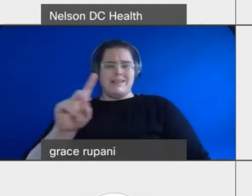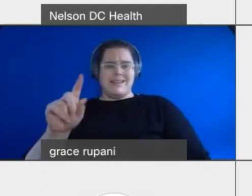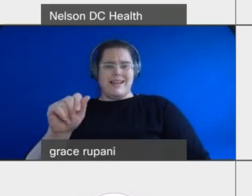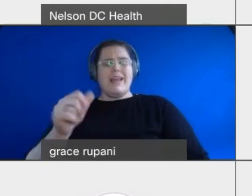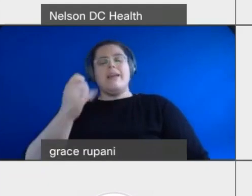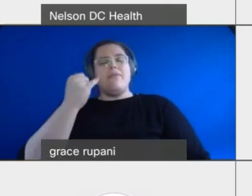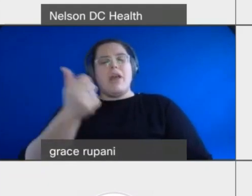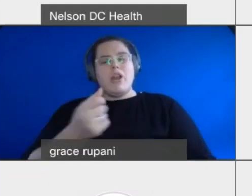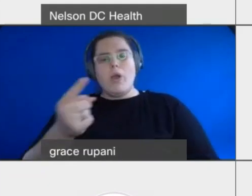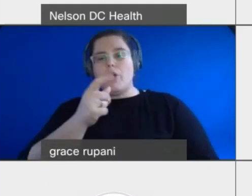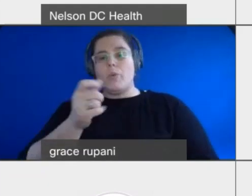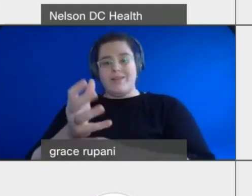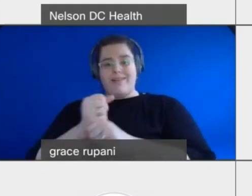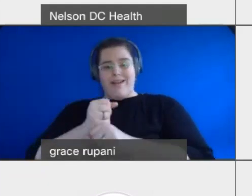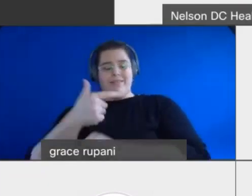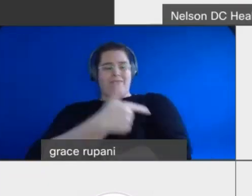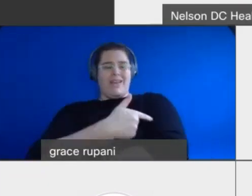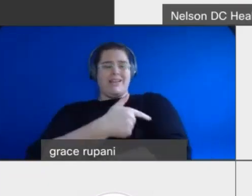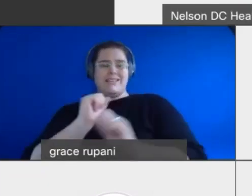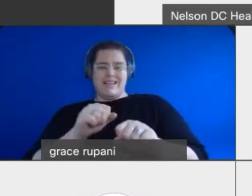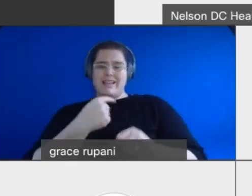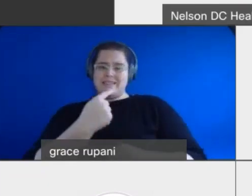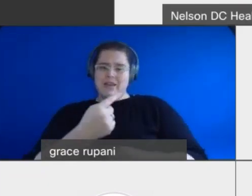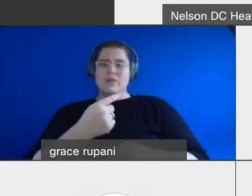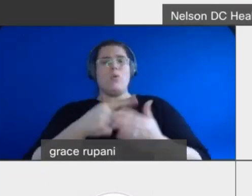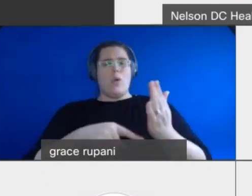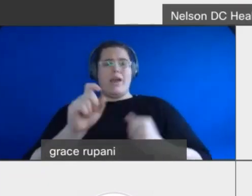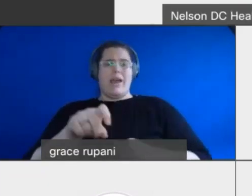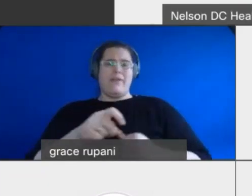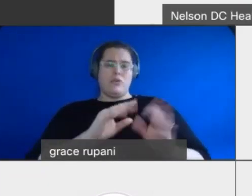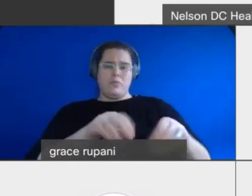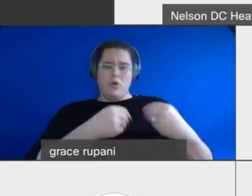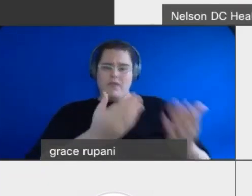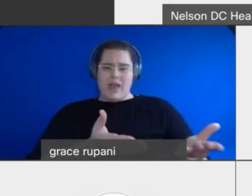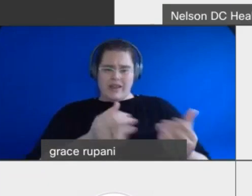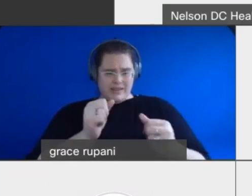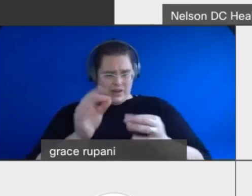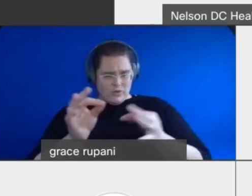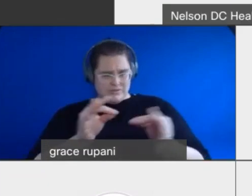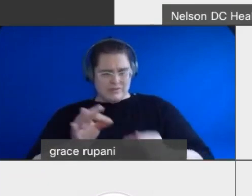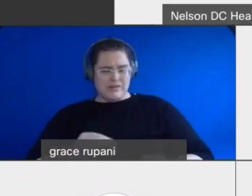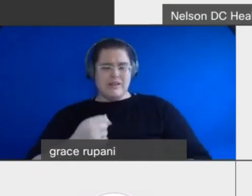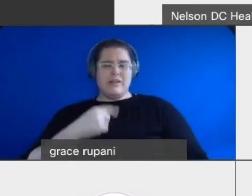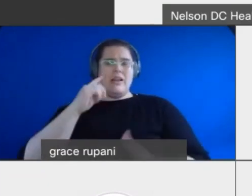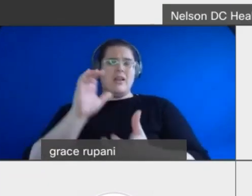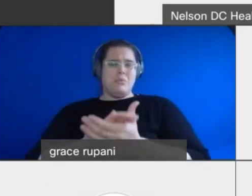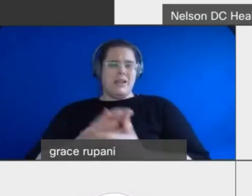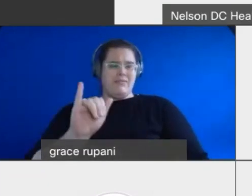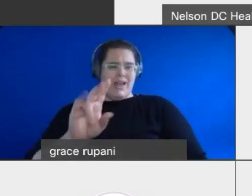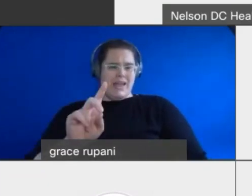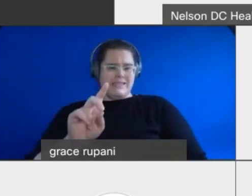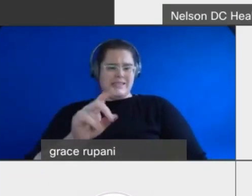say what they had to provide when they got there, because I have the impression that just an ID showing, you